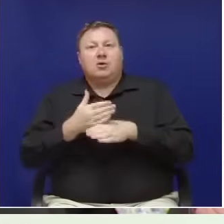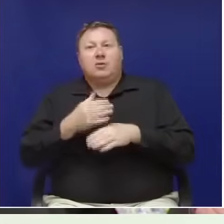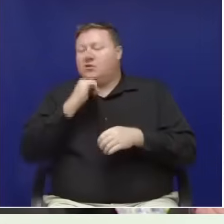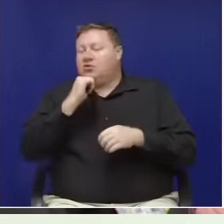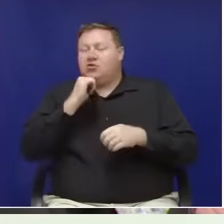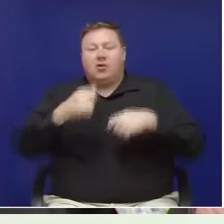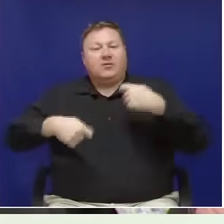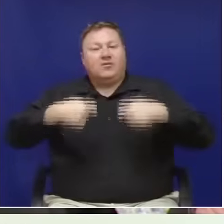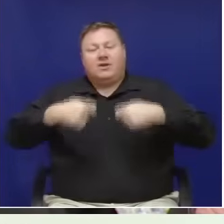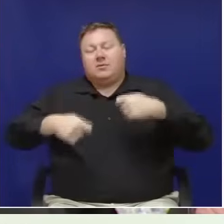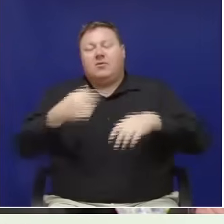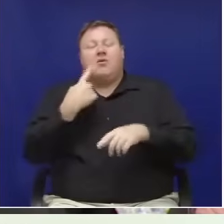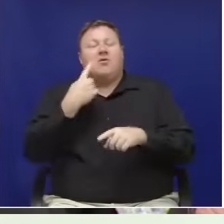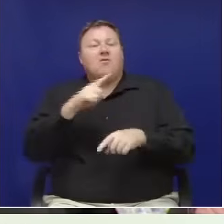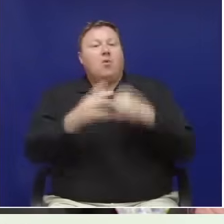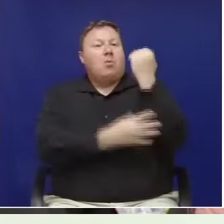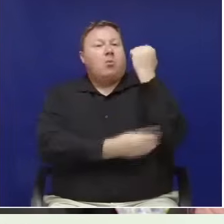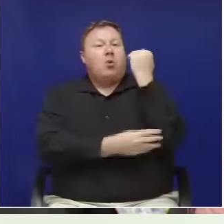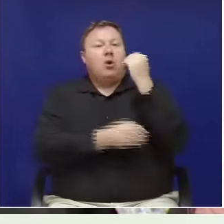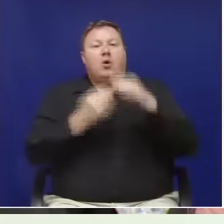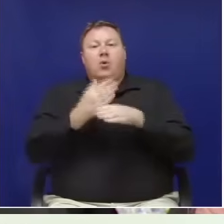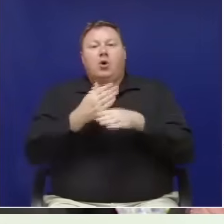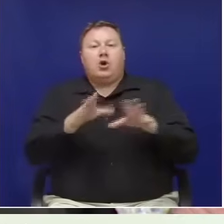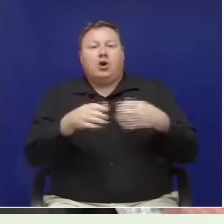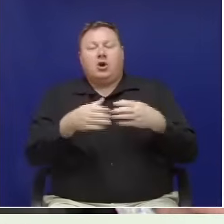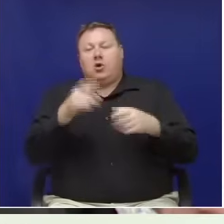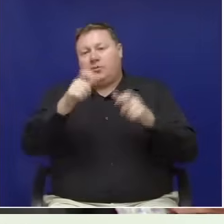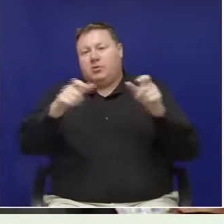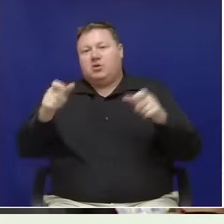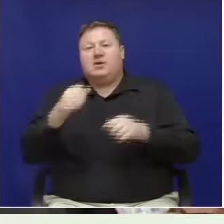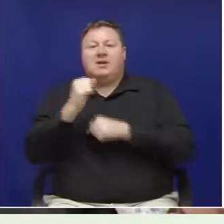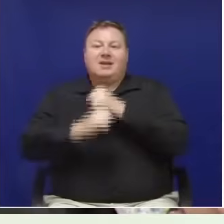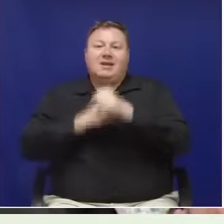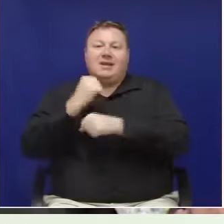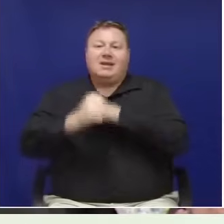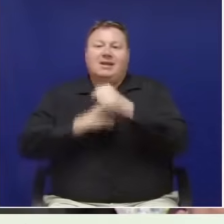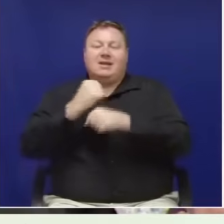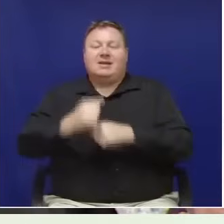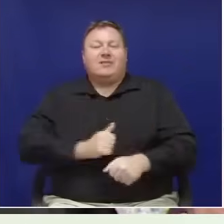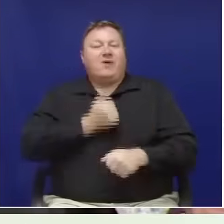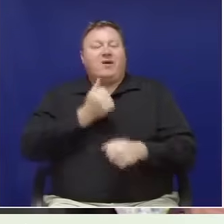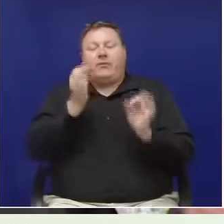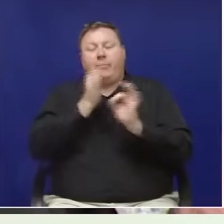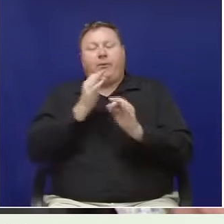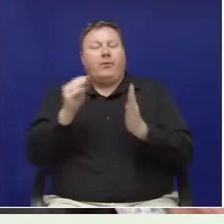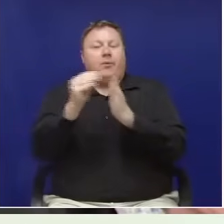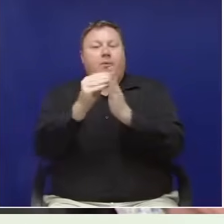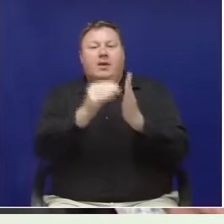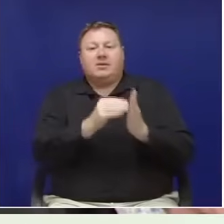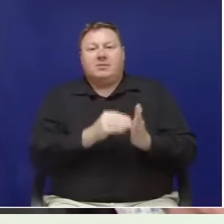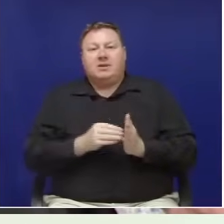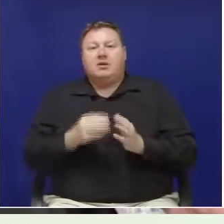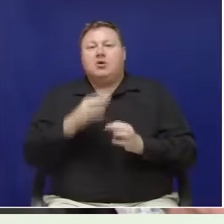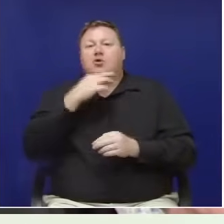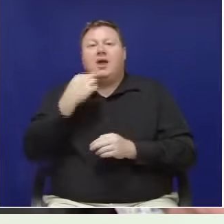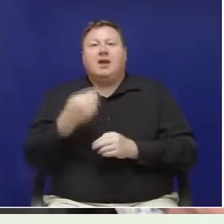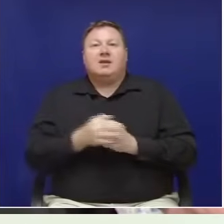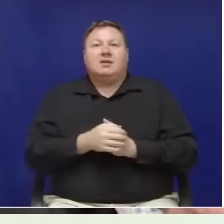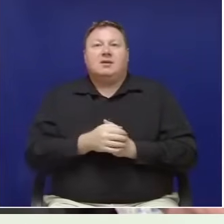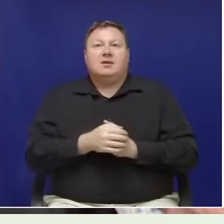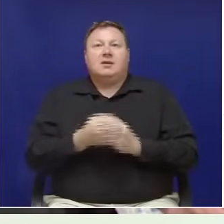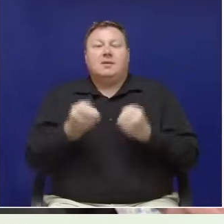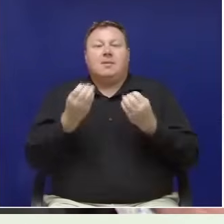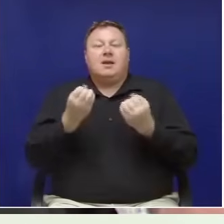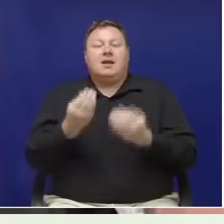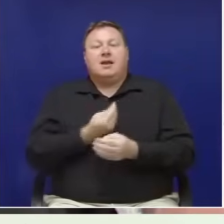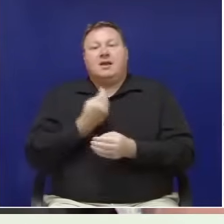poor and working class black graduates who cannot survive years without placement opportunities. The reality is that many young people